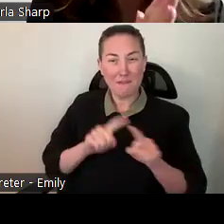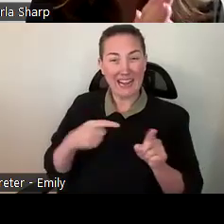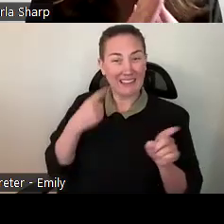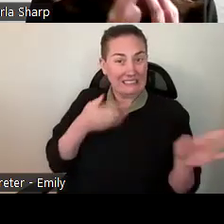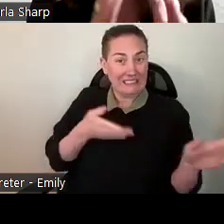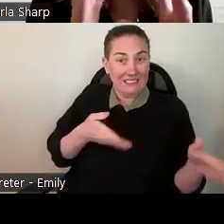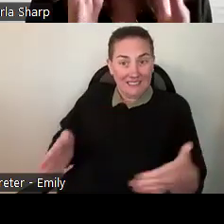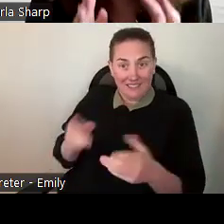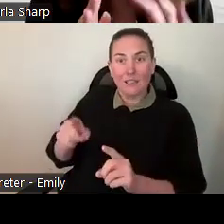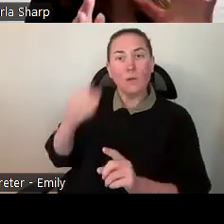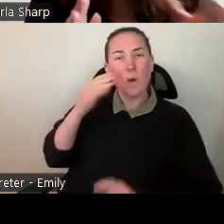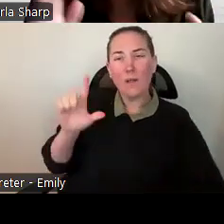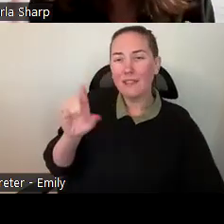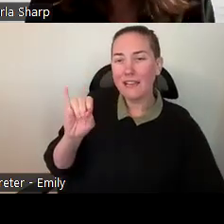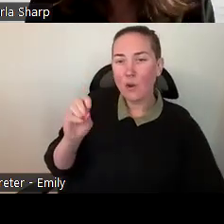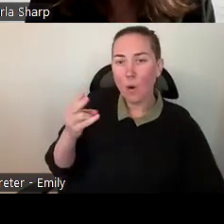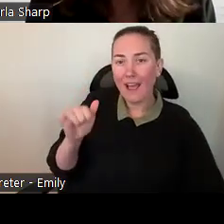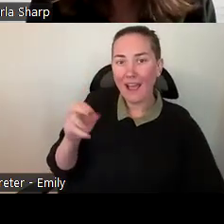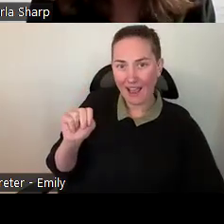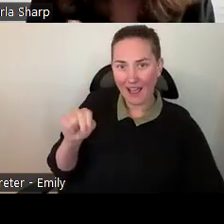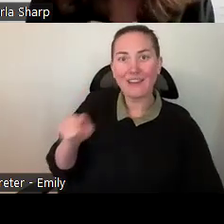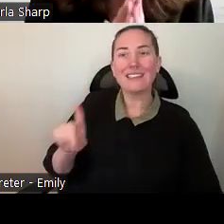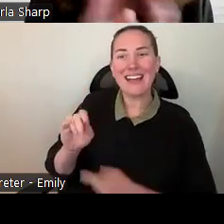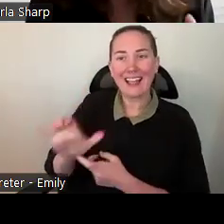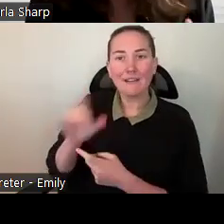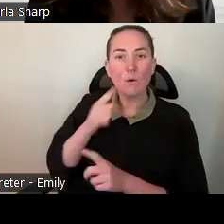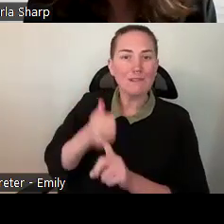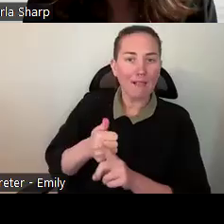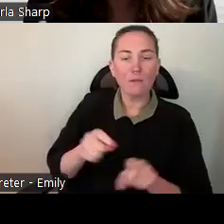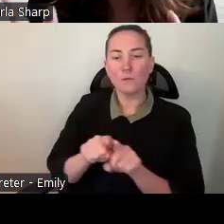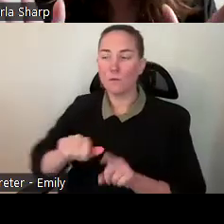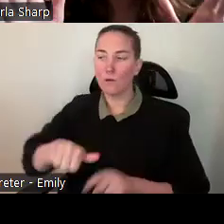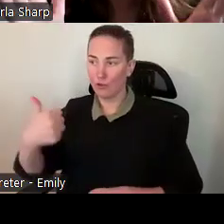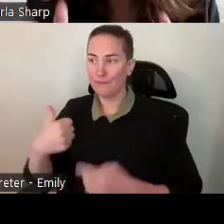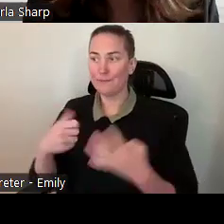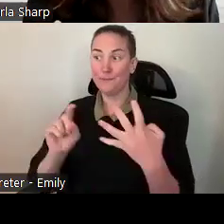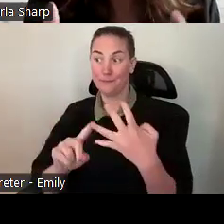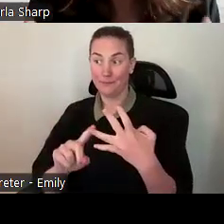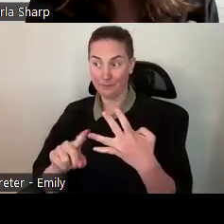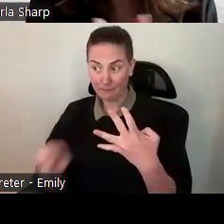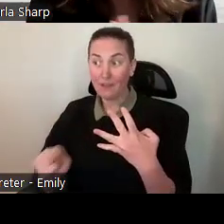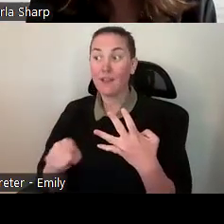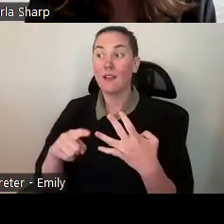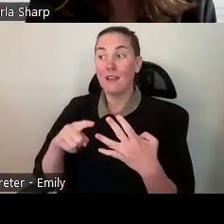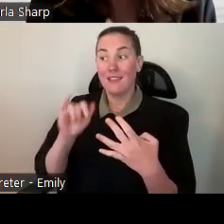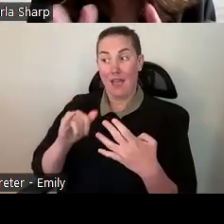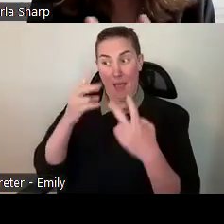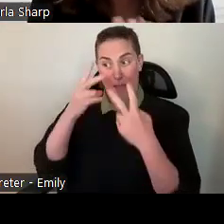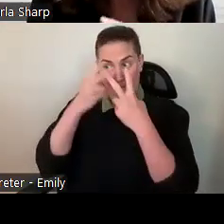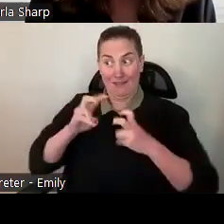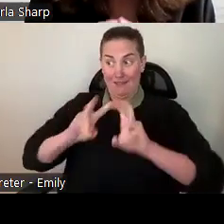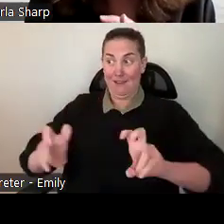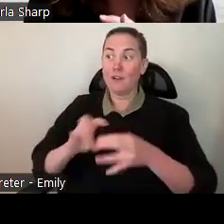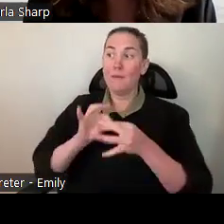to Linehan's dialectic of self and other. Mentalization-based therapy is designed to support mentalizing, of